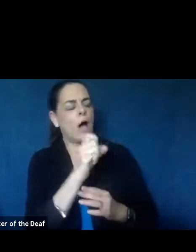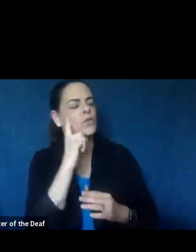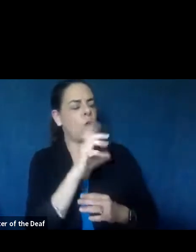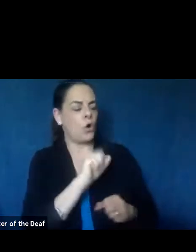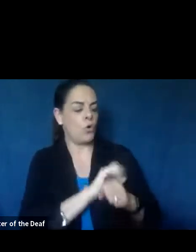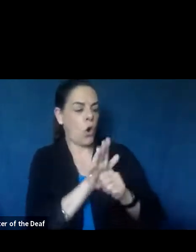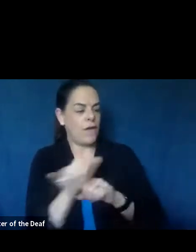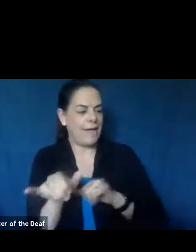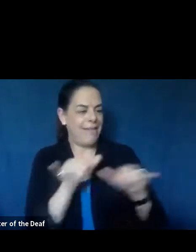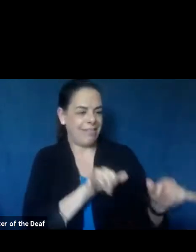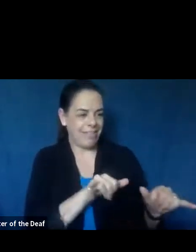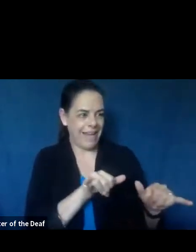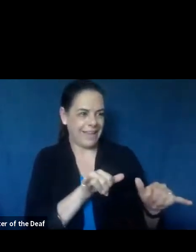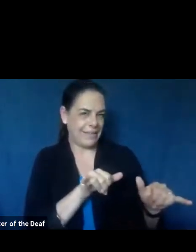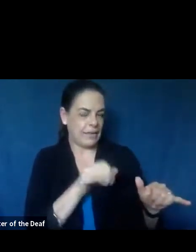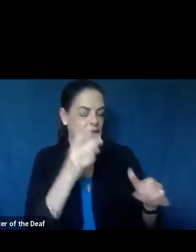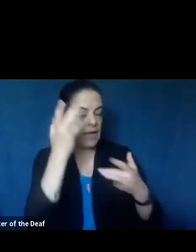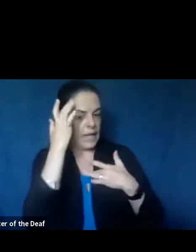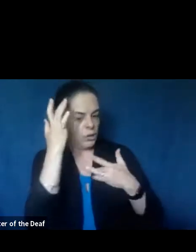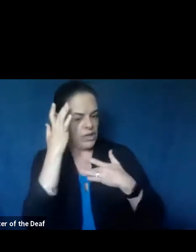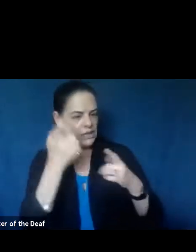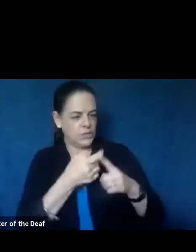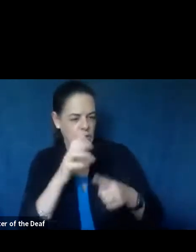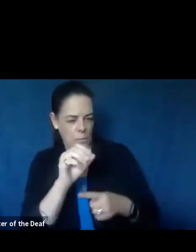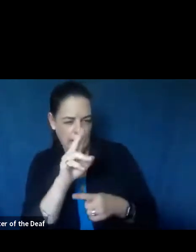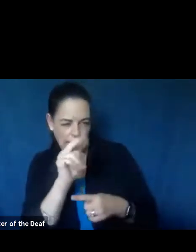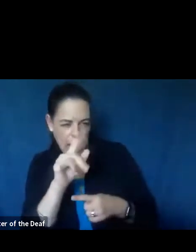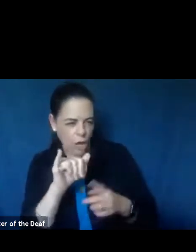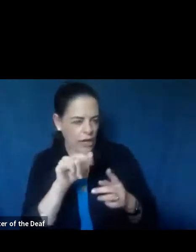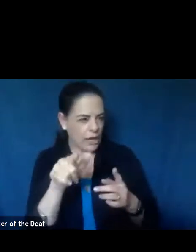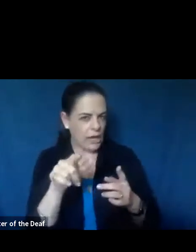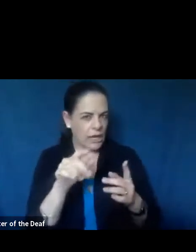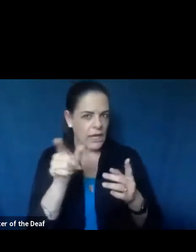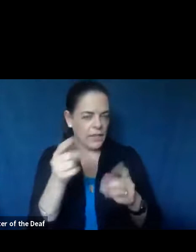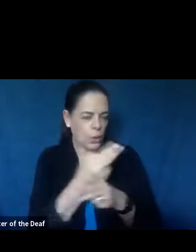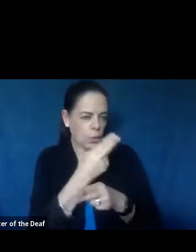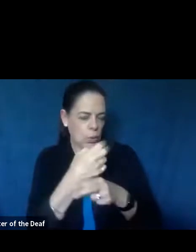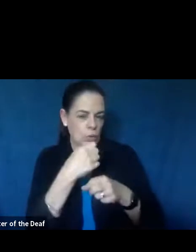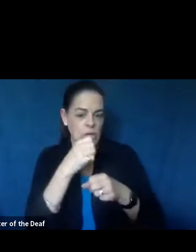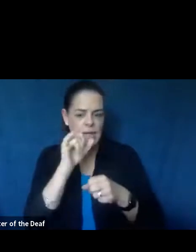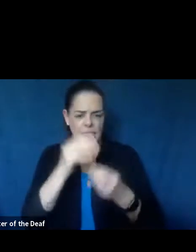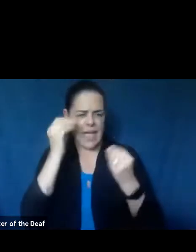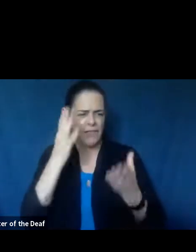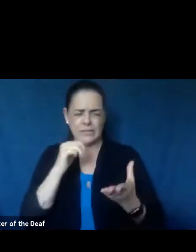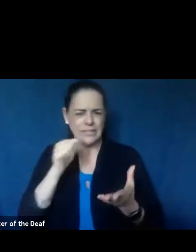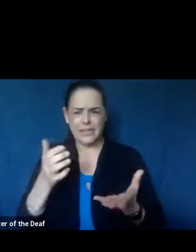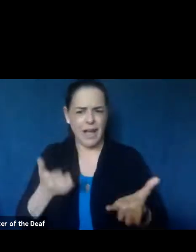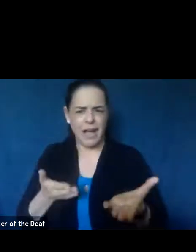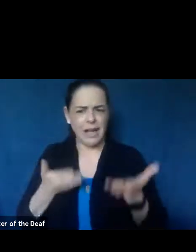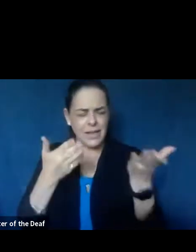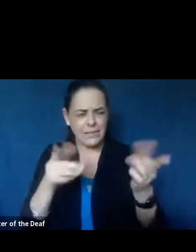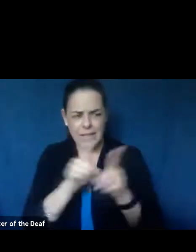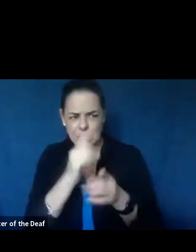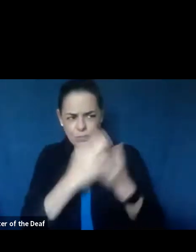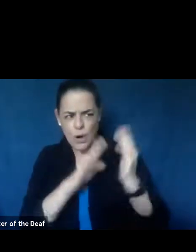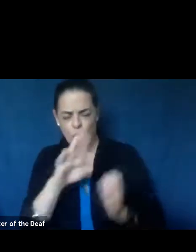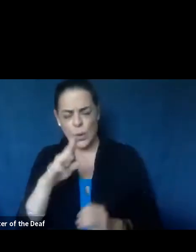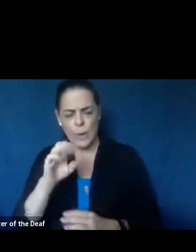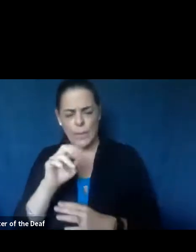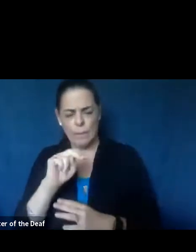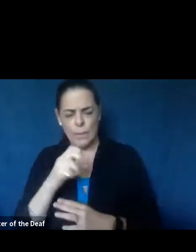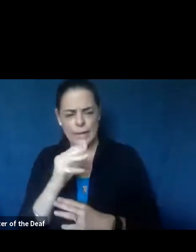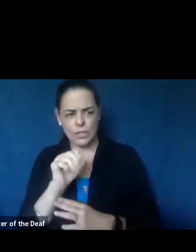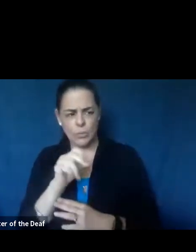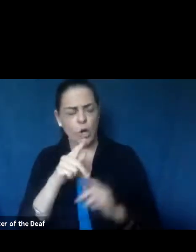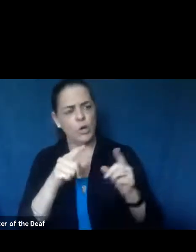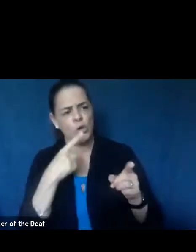effective transmission rates from the county is using and generating, and this information is not available as a part of your benchmarks. You said